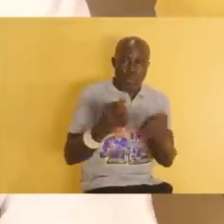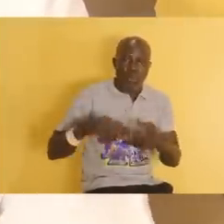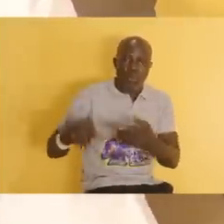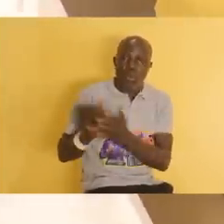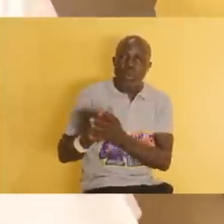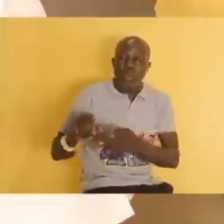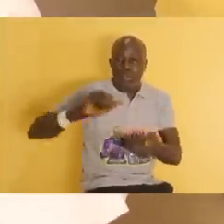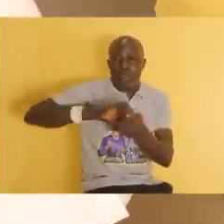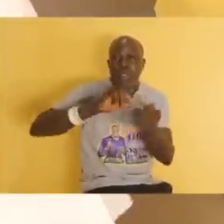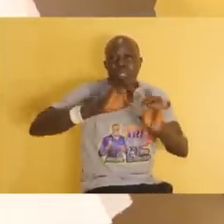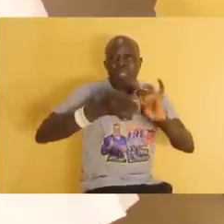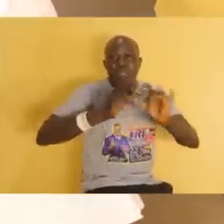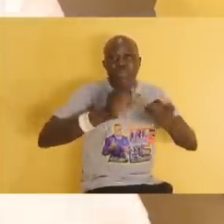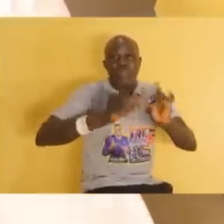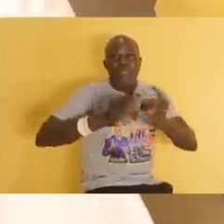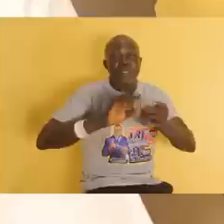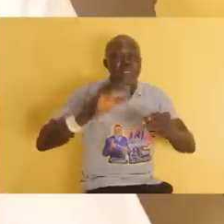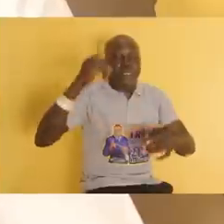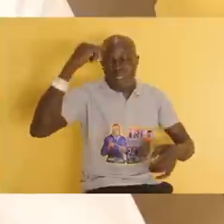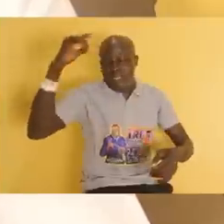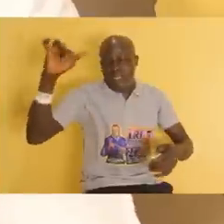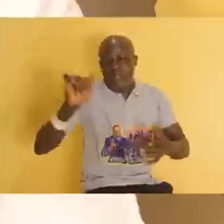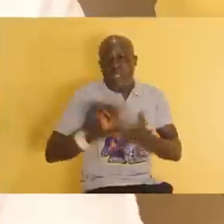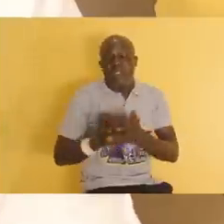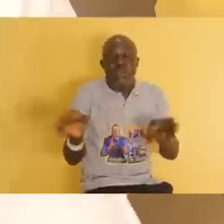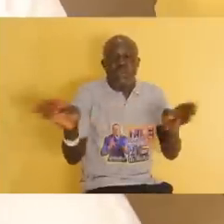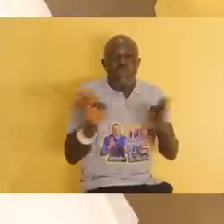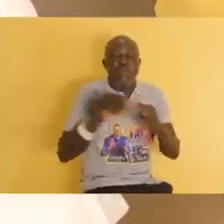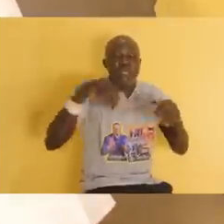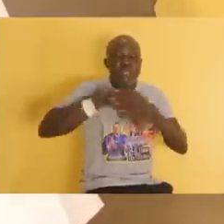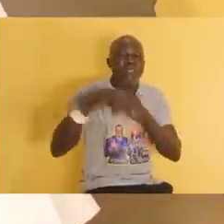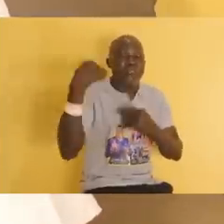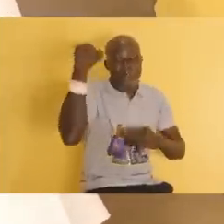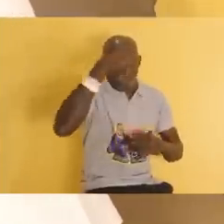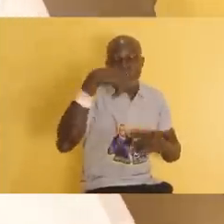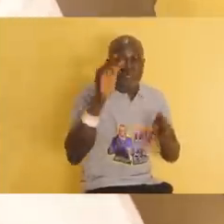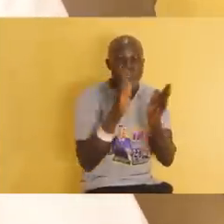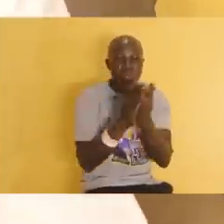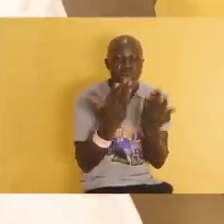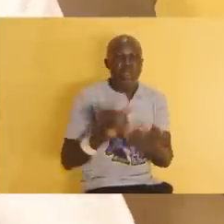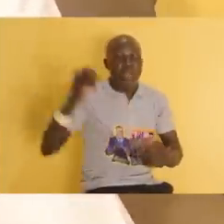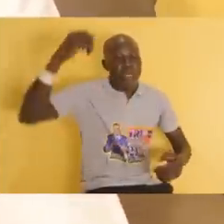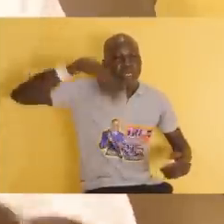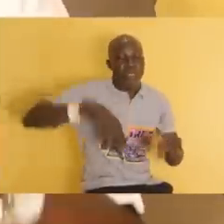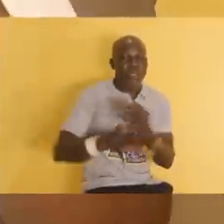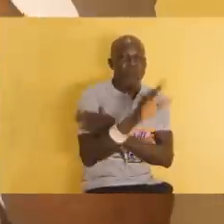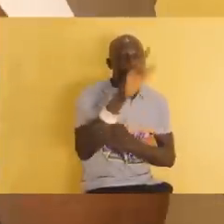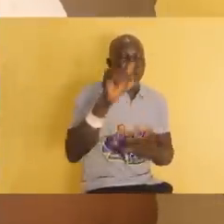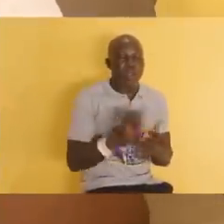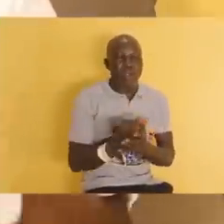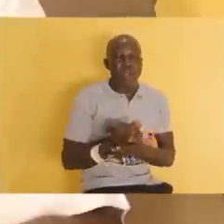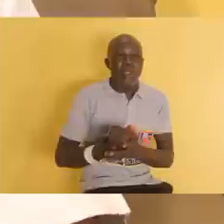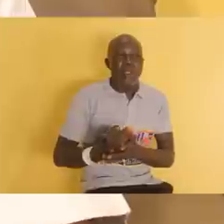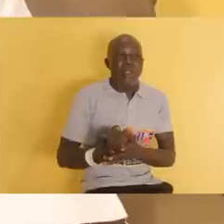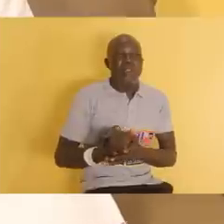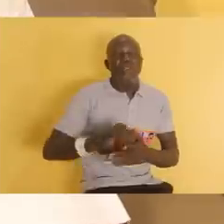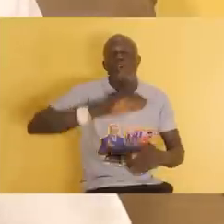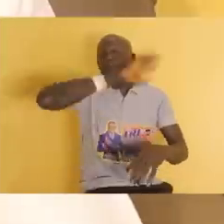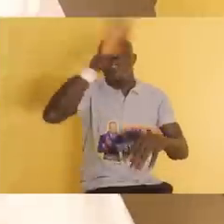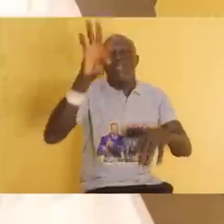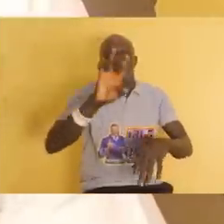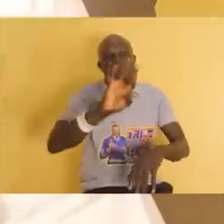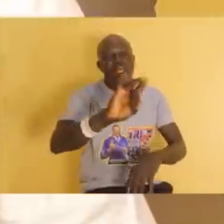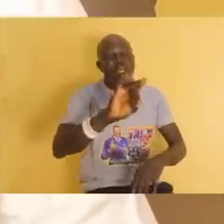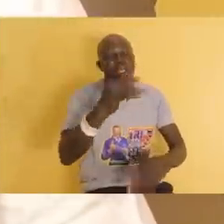We must explain a lot of dreams. Who means on Facebook? By the grace of